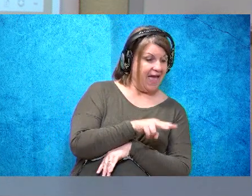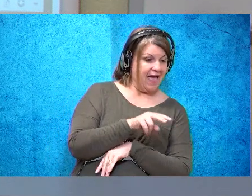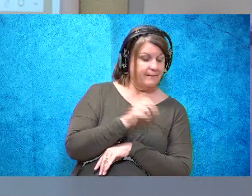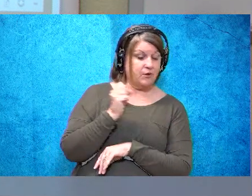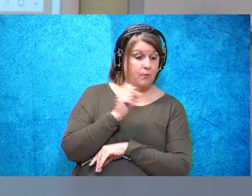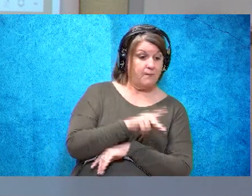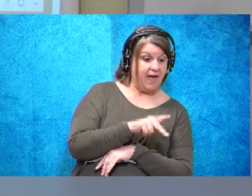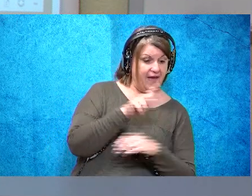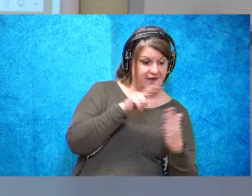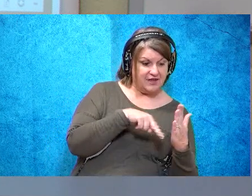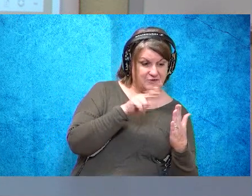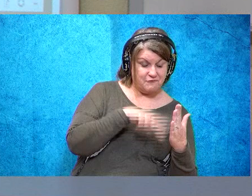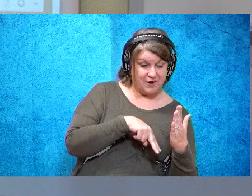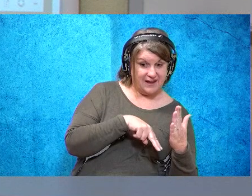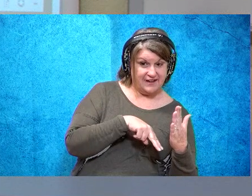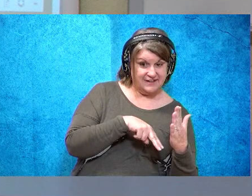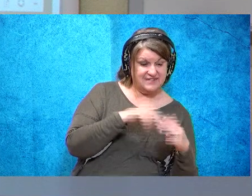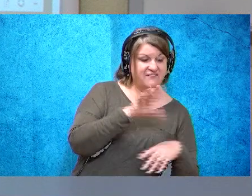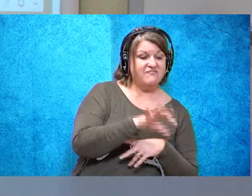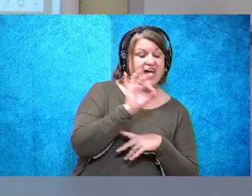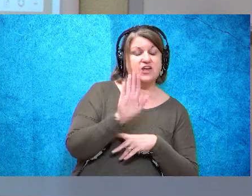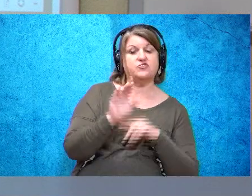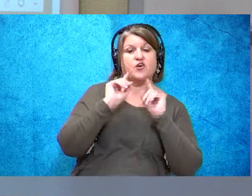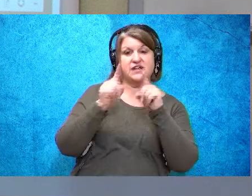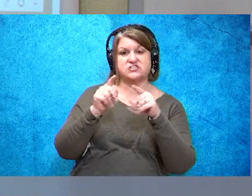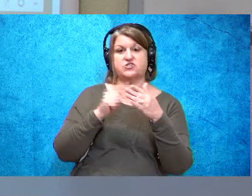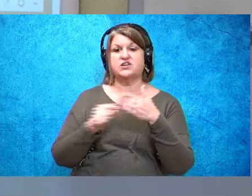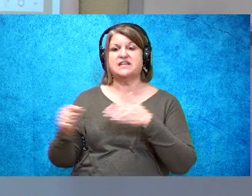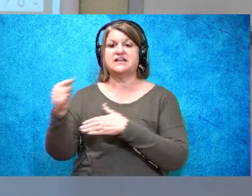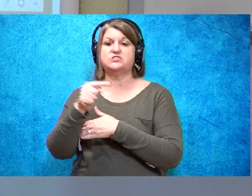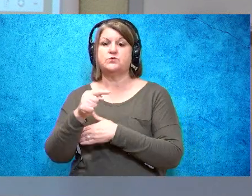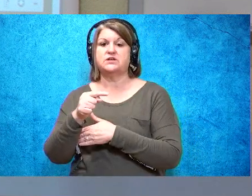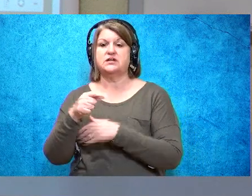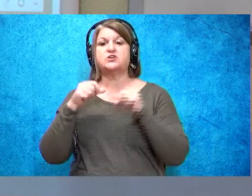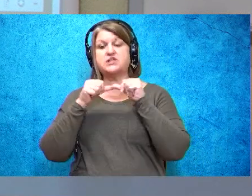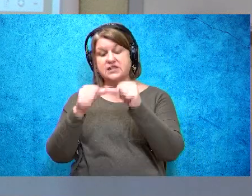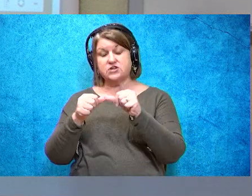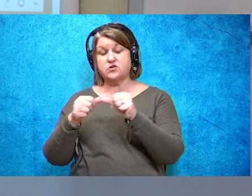answer. Next week, we're going to continue to working with asking and answering